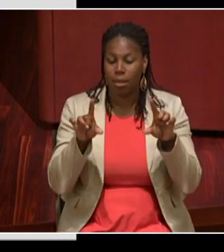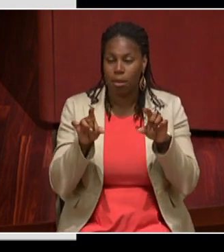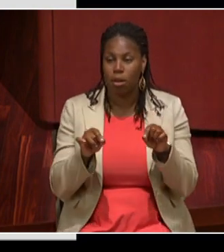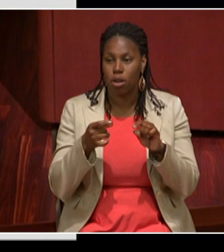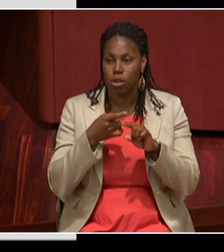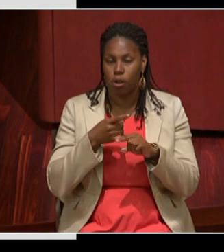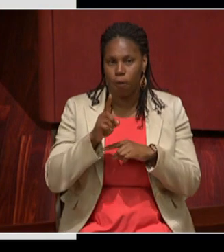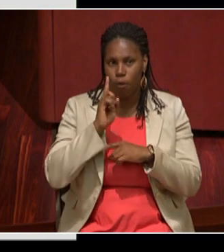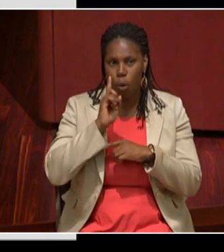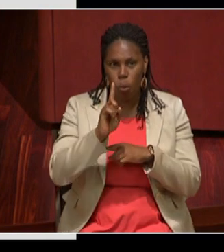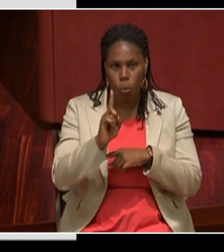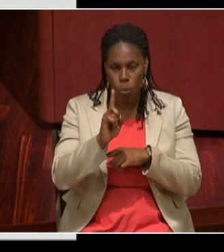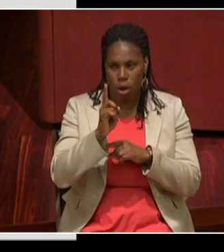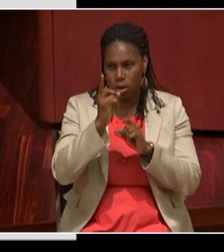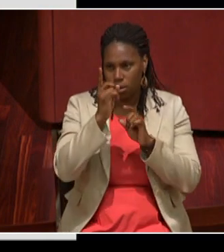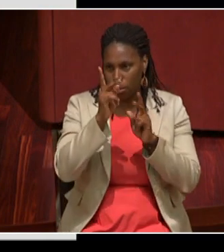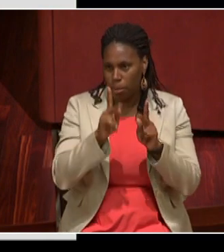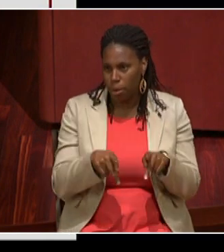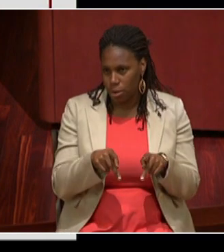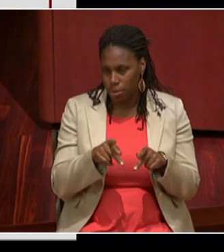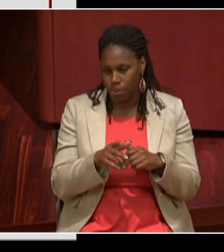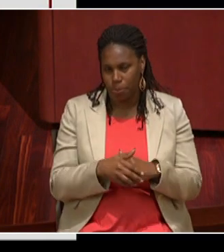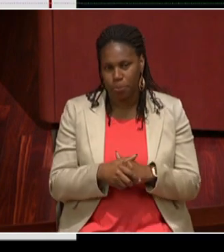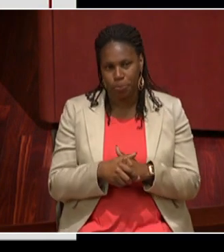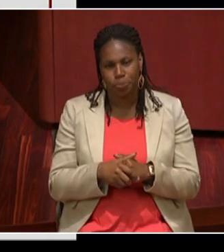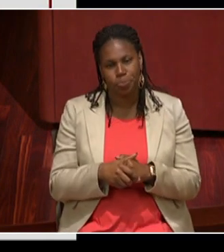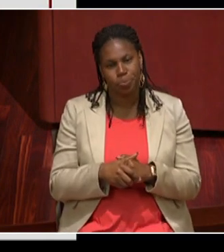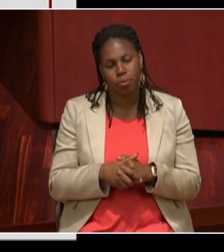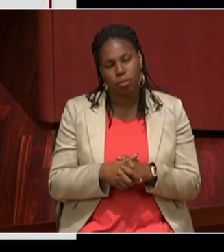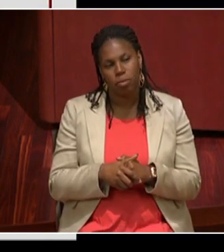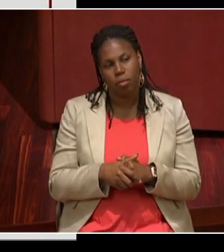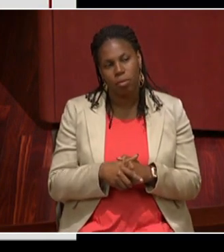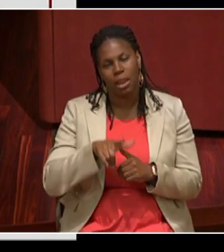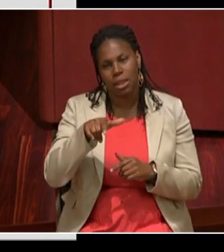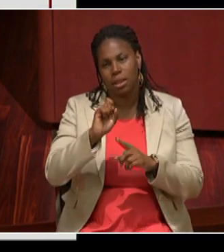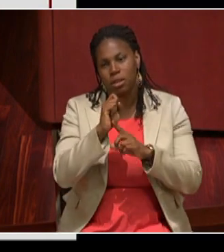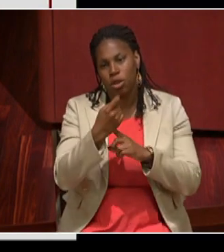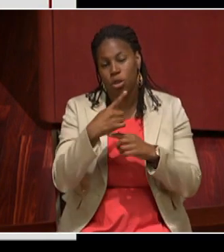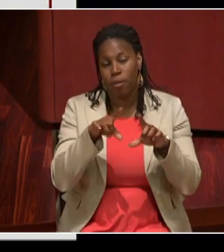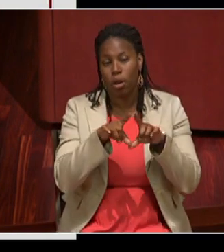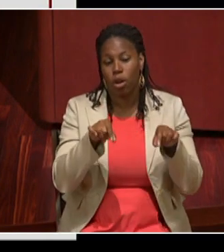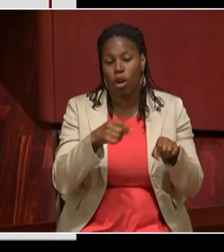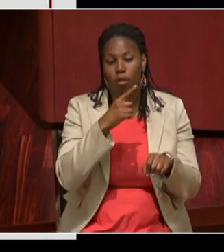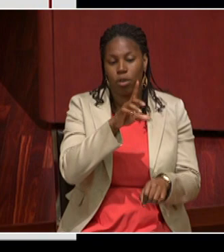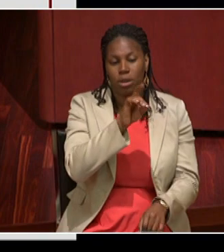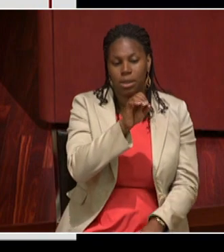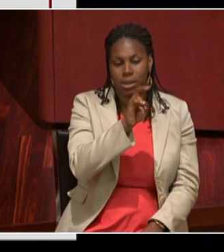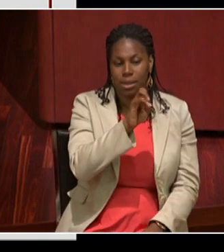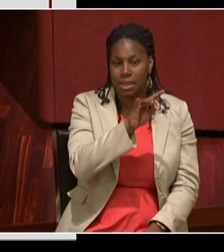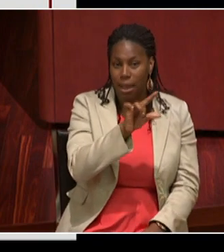one single individual. In this case, we have a card for Daniel Bratton,